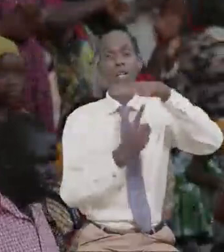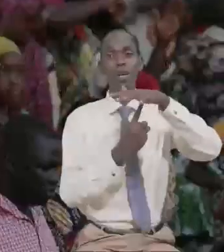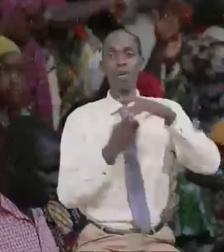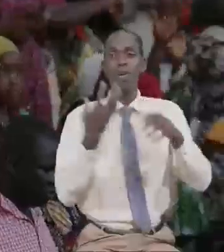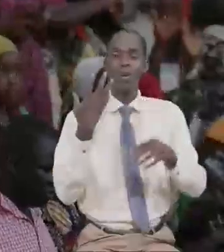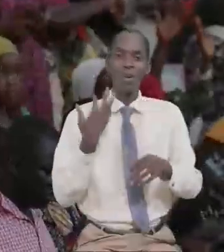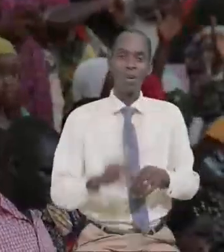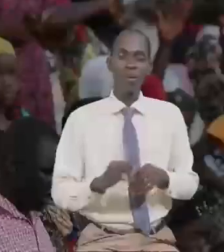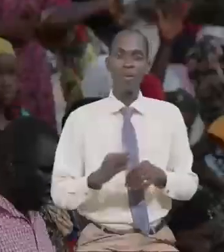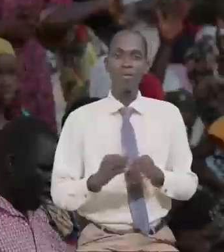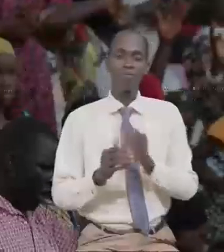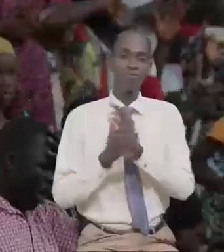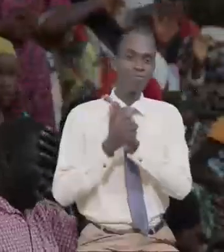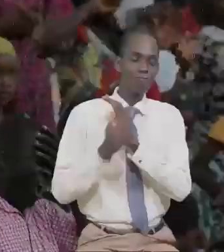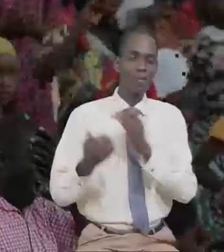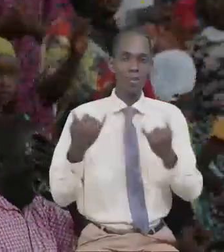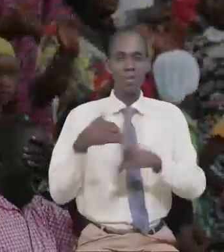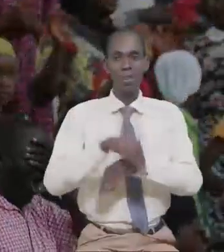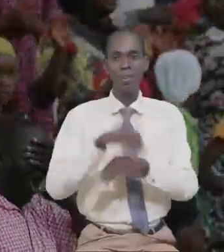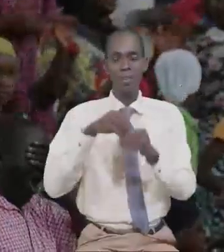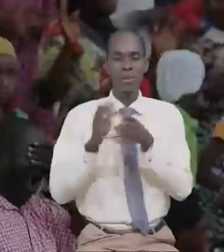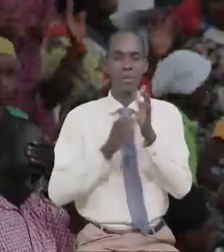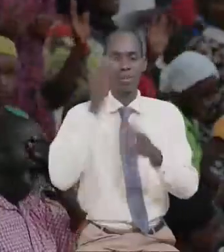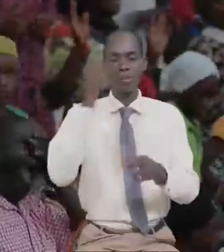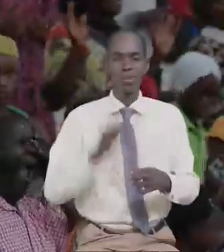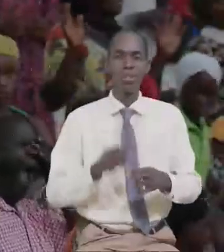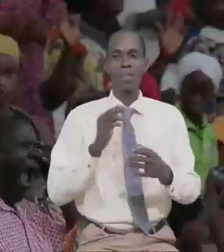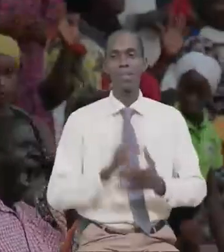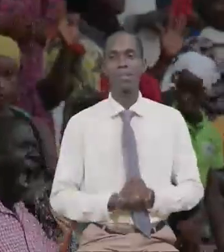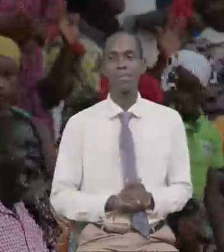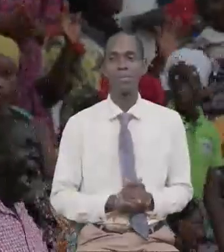A miracle is coming your way there.